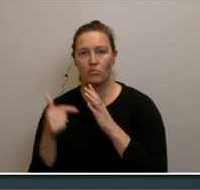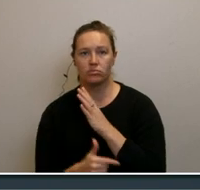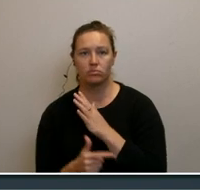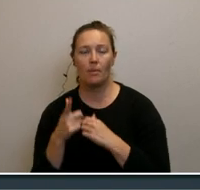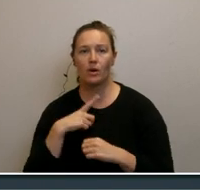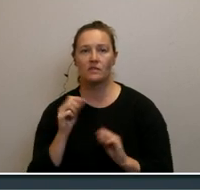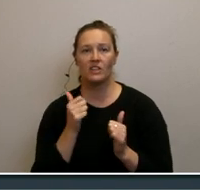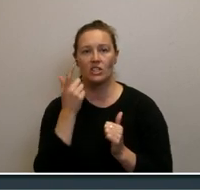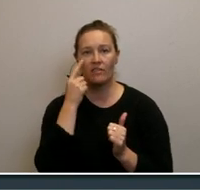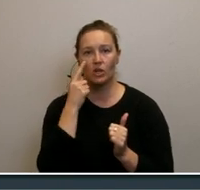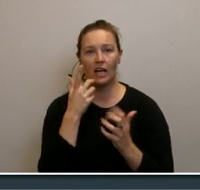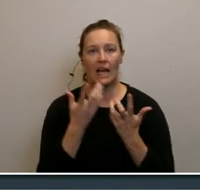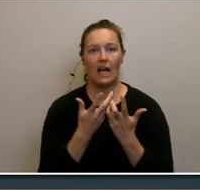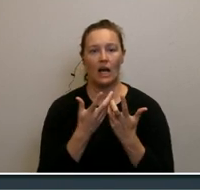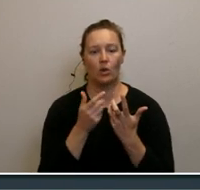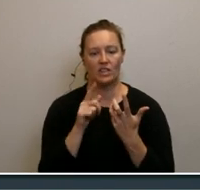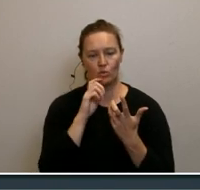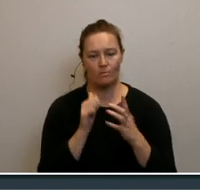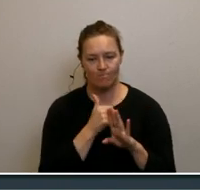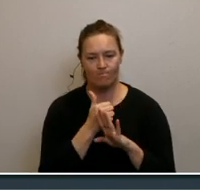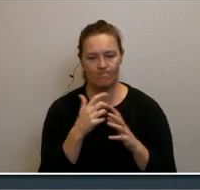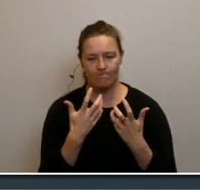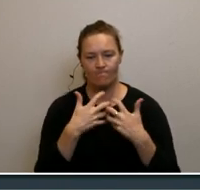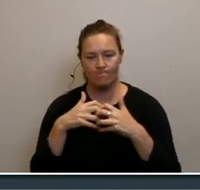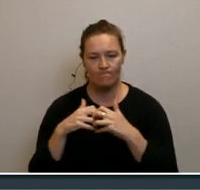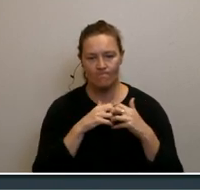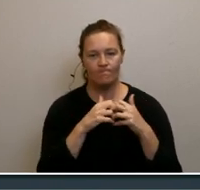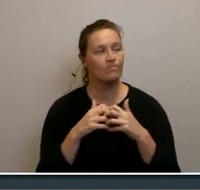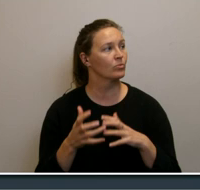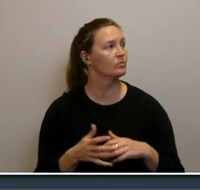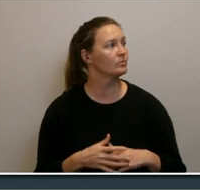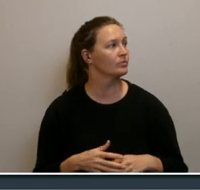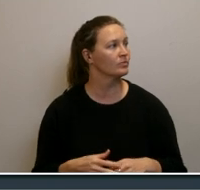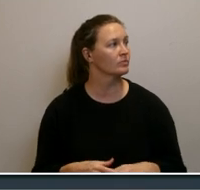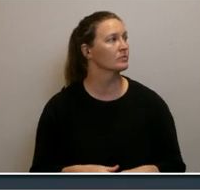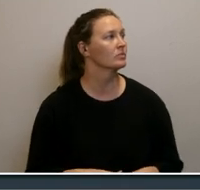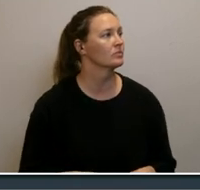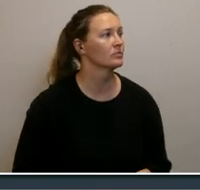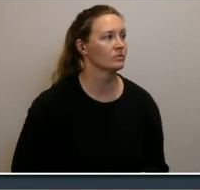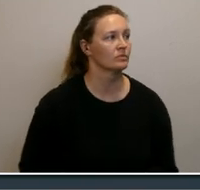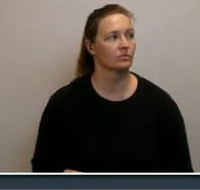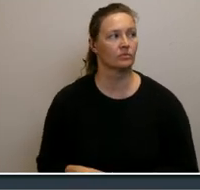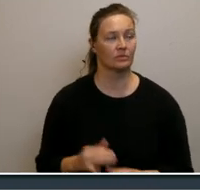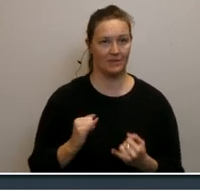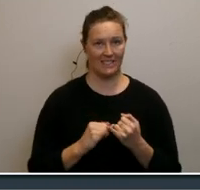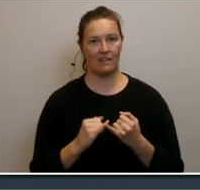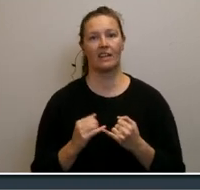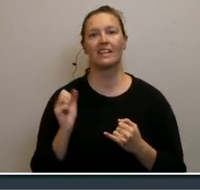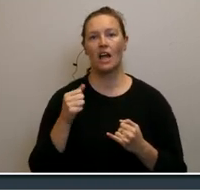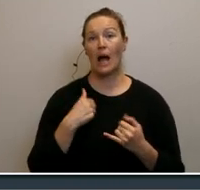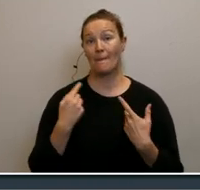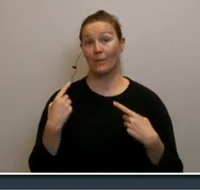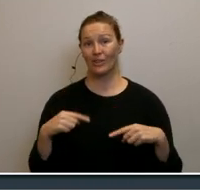the mix of how this thing will come together. So if you want to cover that, Stephen. Yeah, certainly I'm a consents